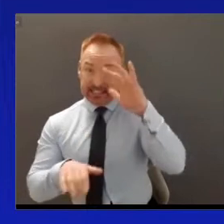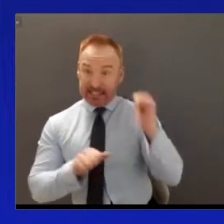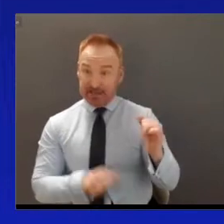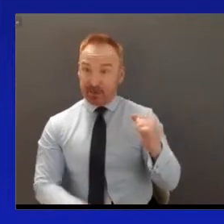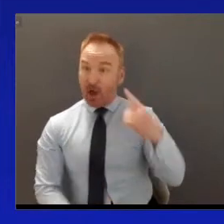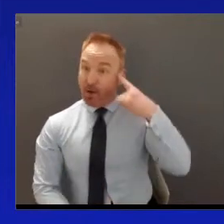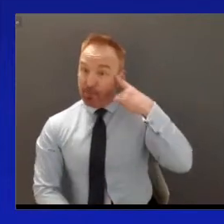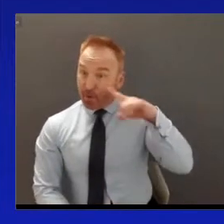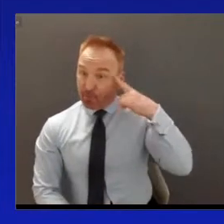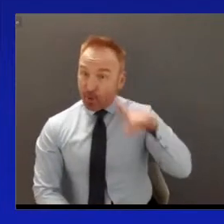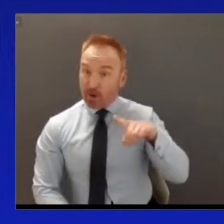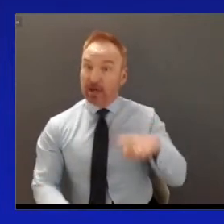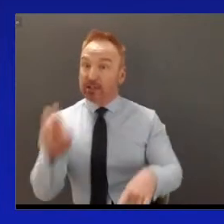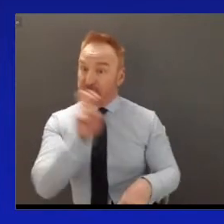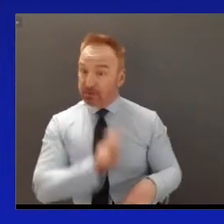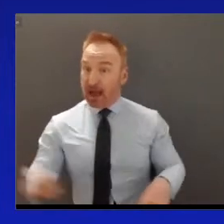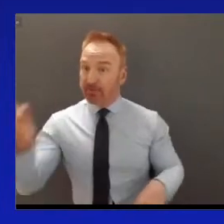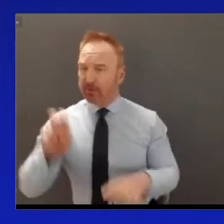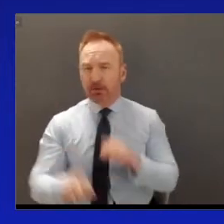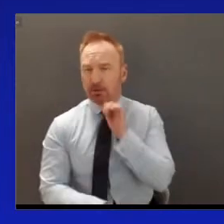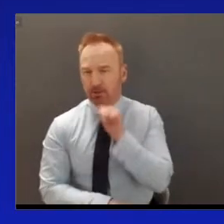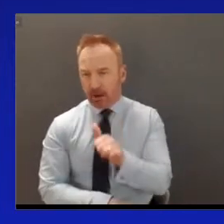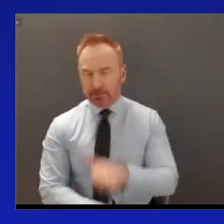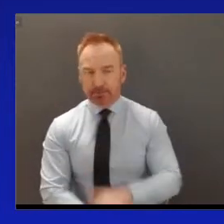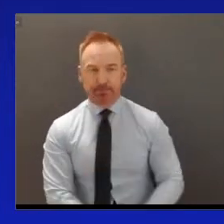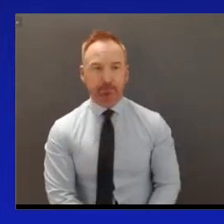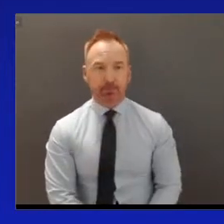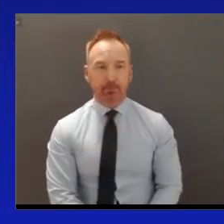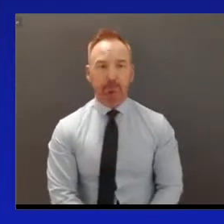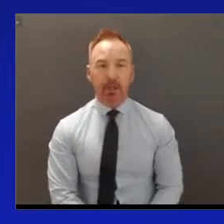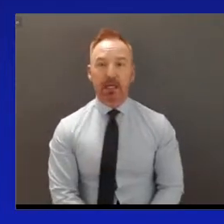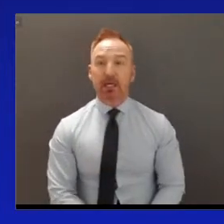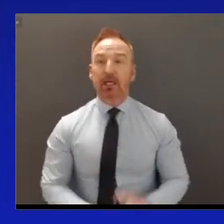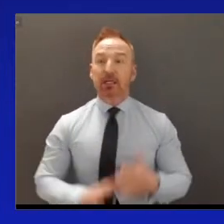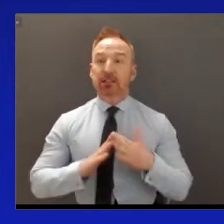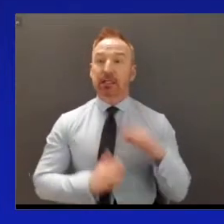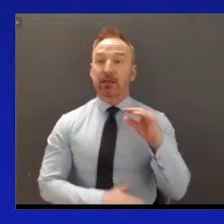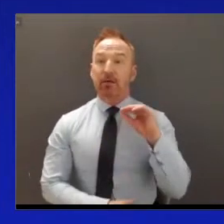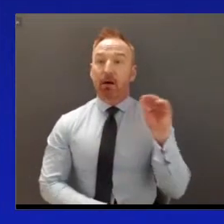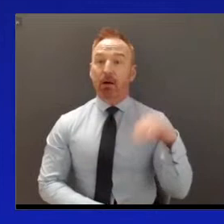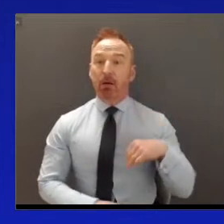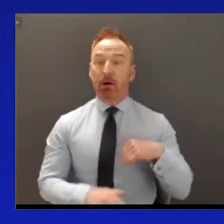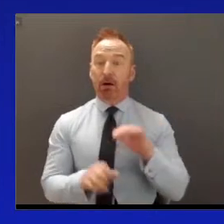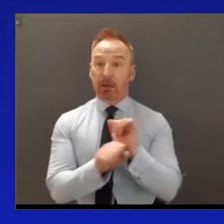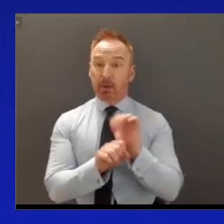necessarily for travel for sure. Will City of Ottawa employees be required to get vaccinated?